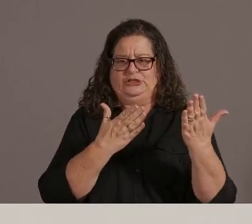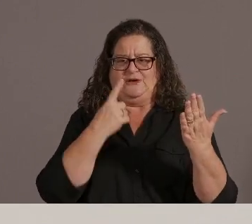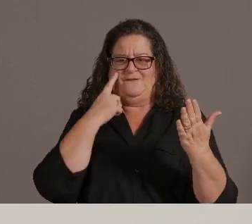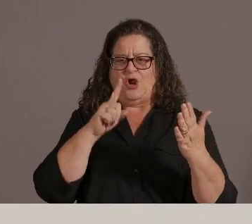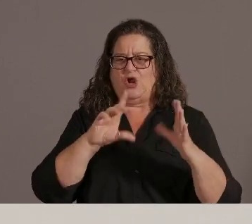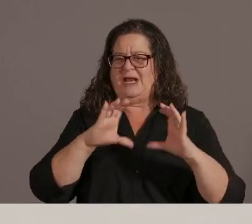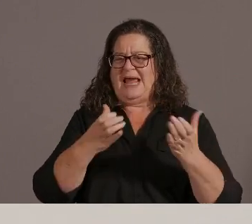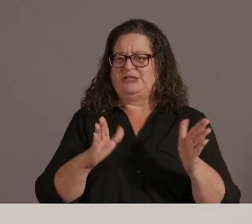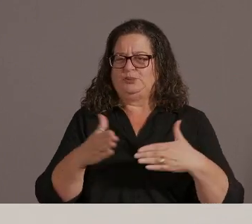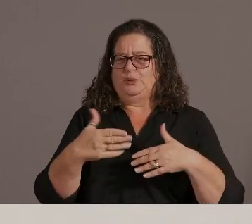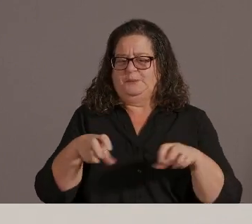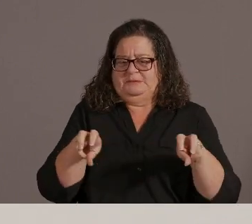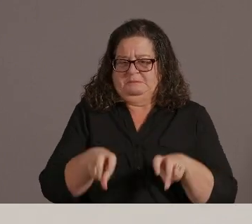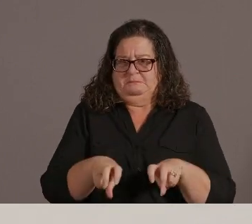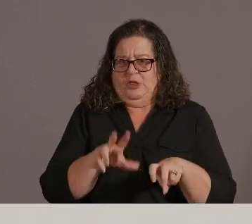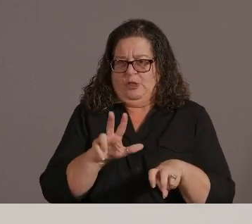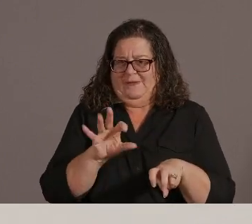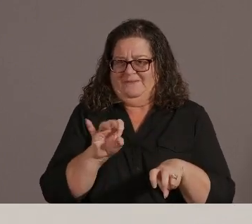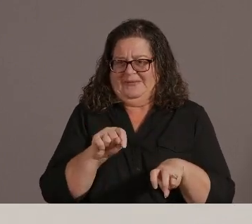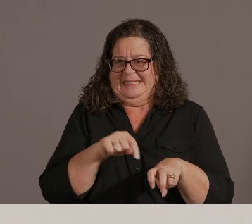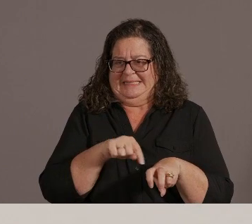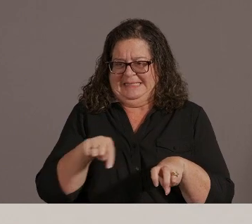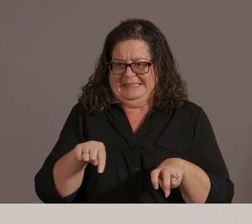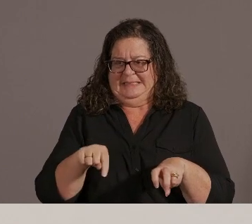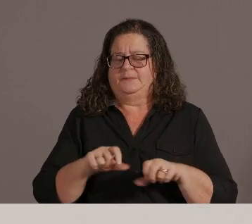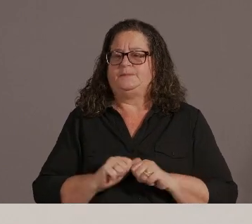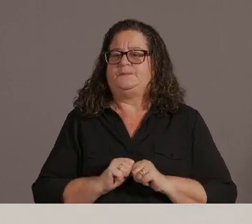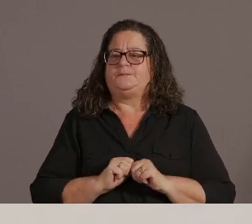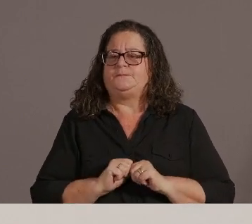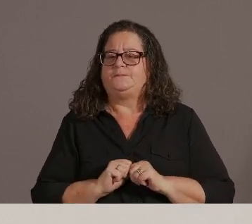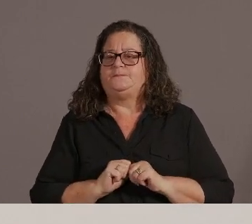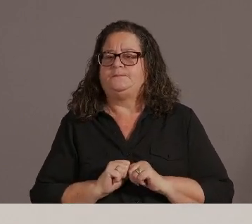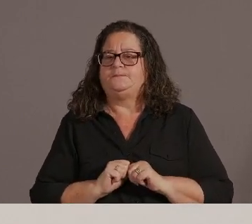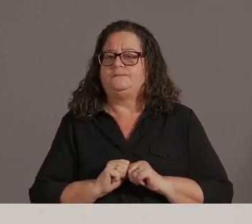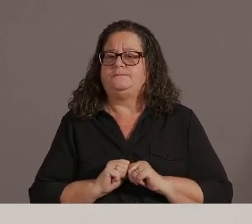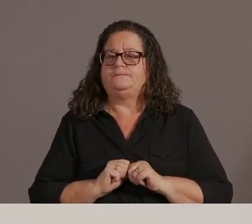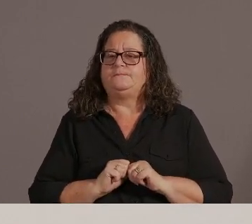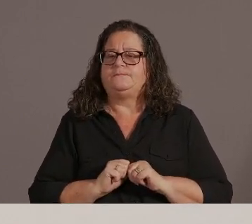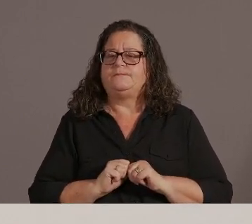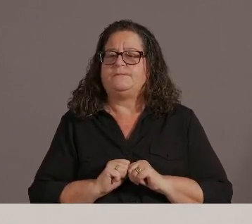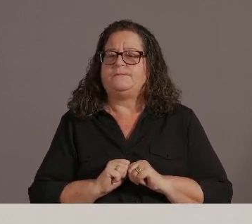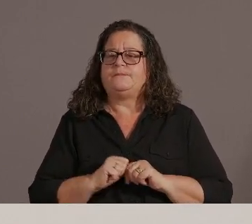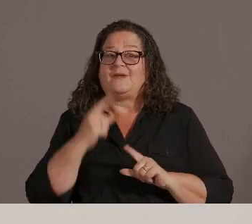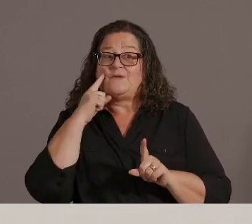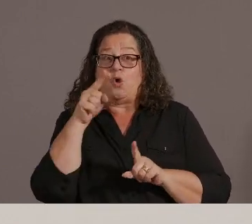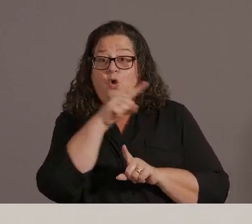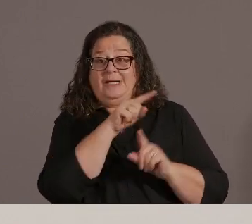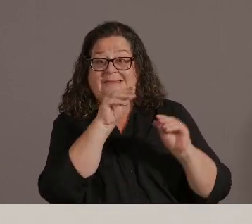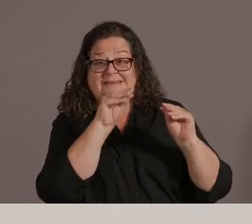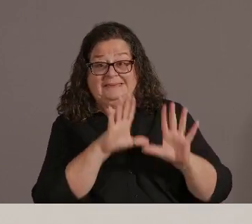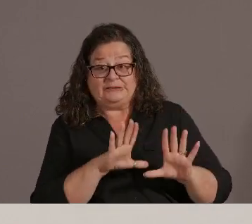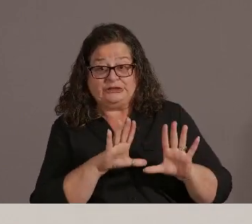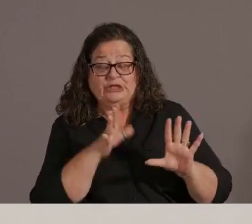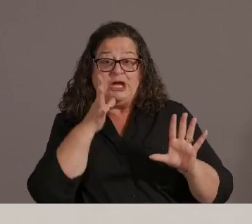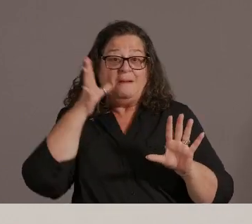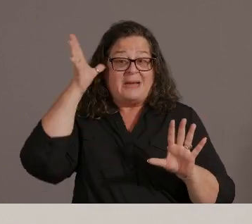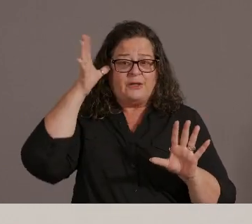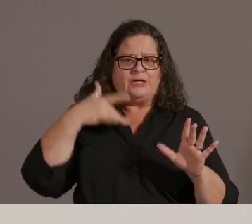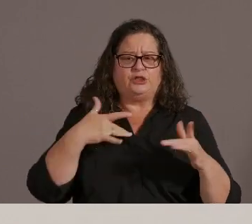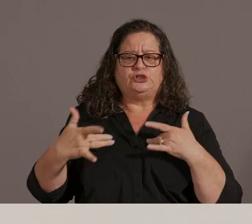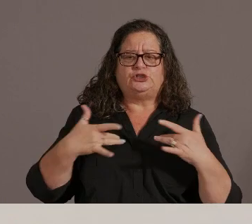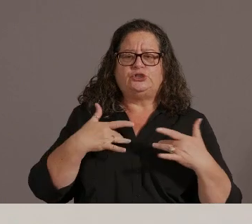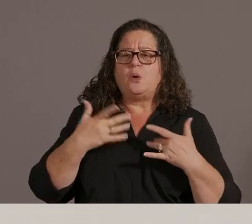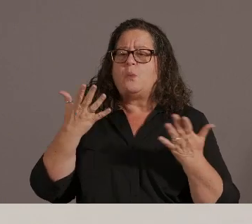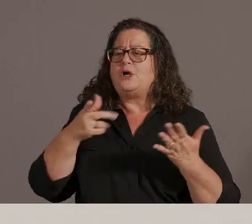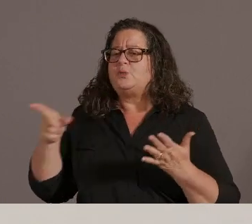or staying 3 feet apart in the classroom. What do you have to say to teachers and parents who are still concerned about returning to those classrooms right